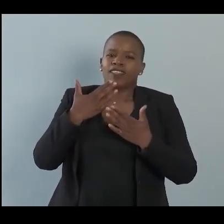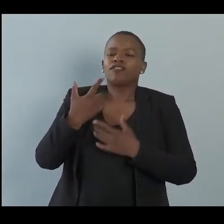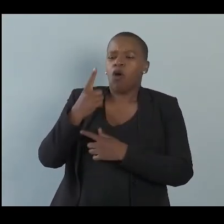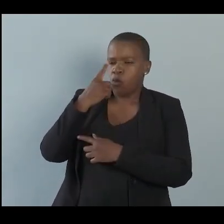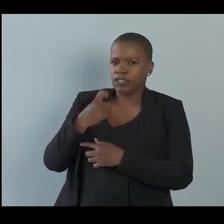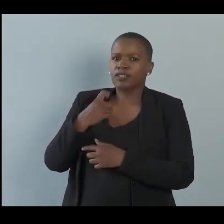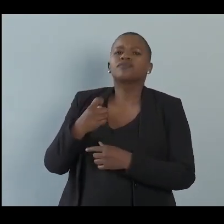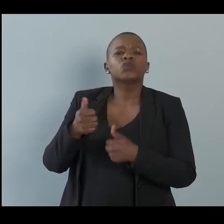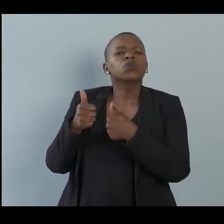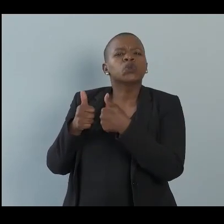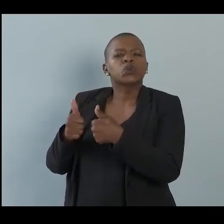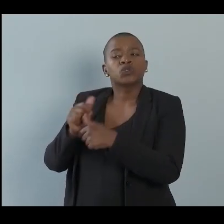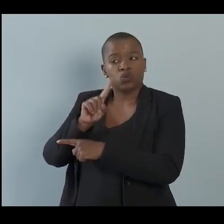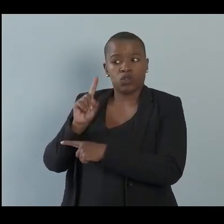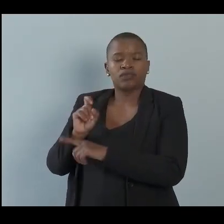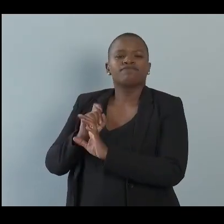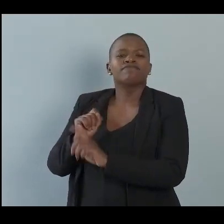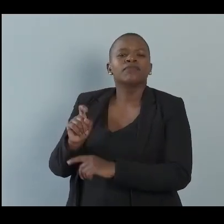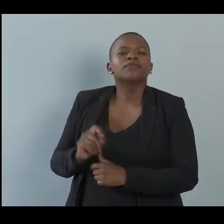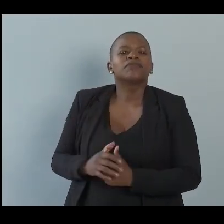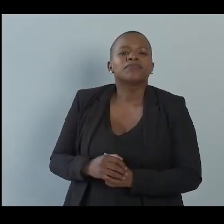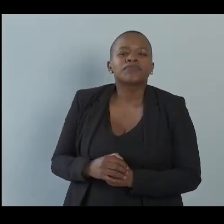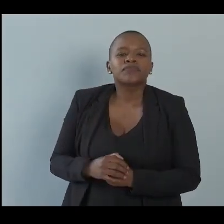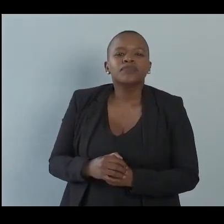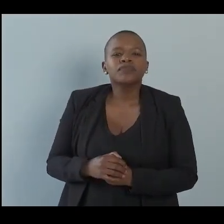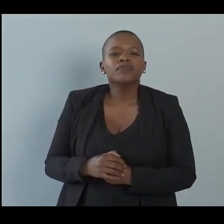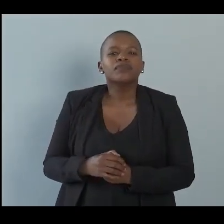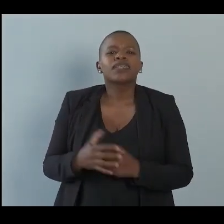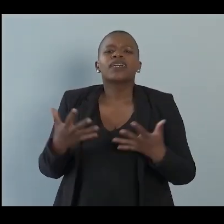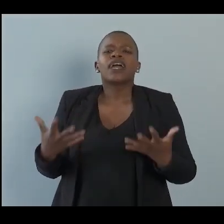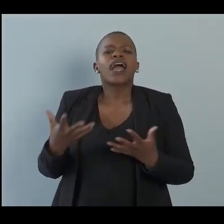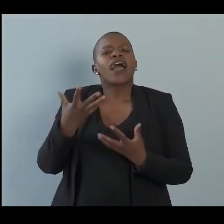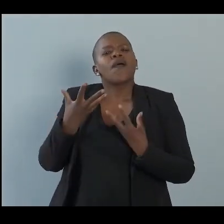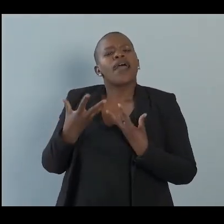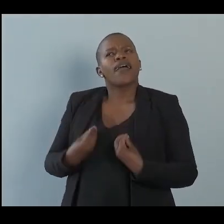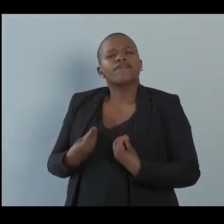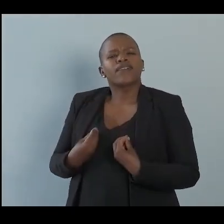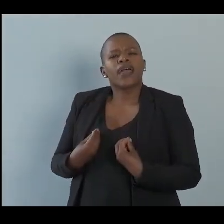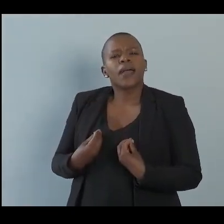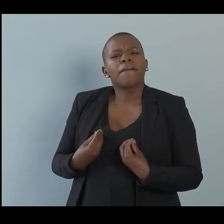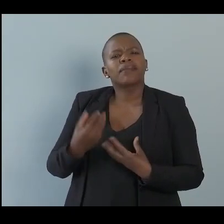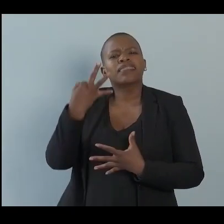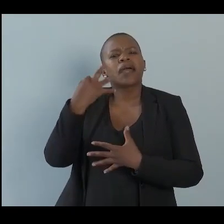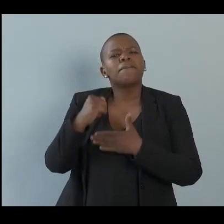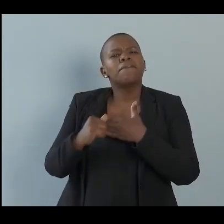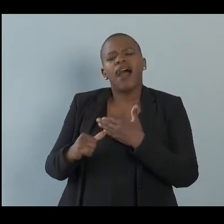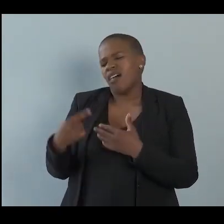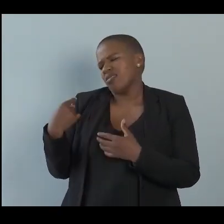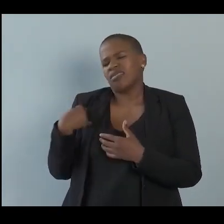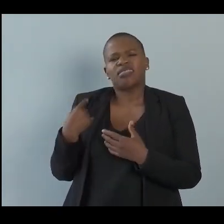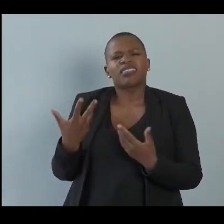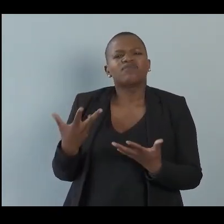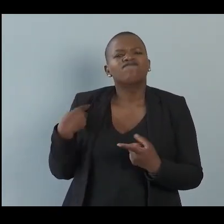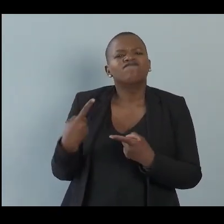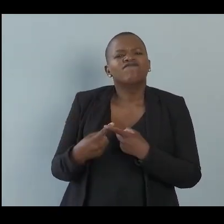question. Notwithstanding the Inova matter, which is still pending, which we spoke about, I think it was about 3 months ago when we issued our trading statement,